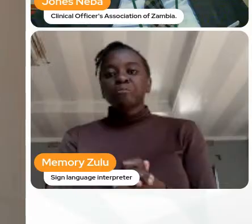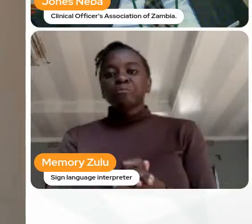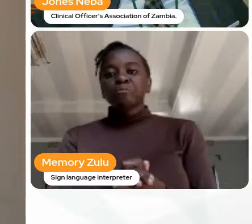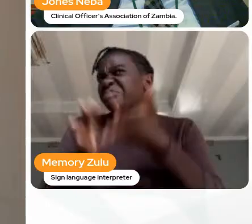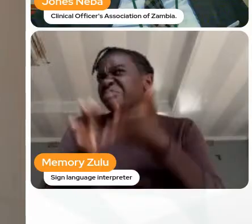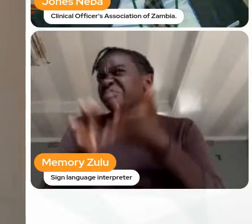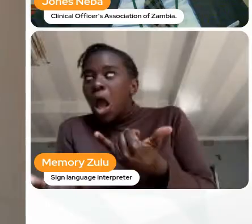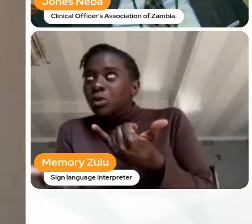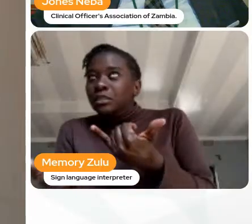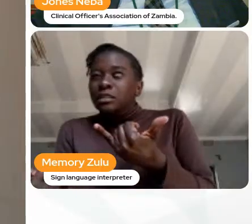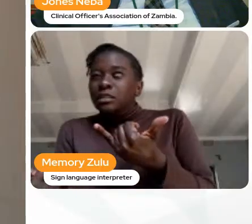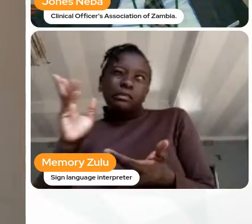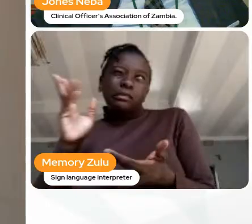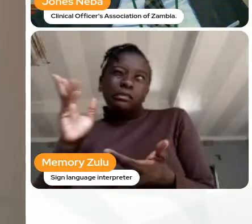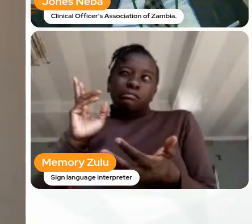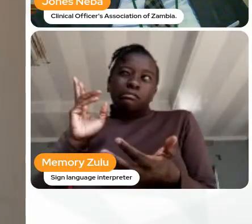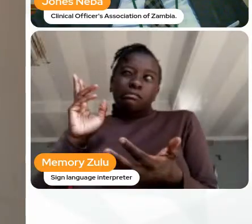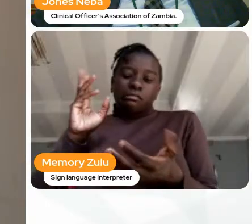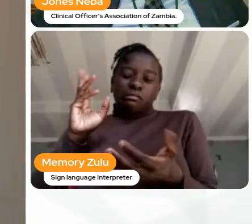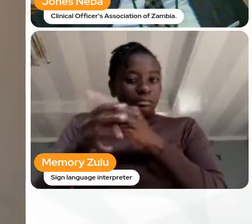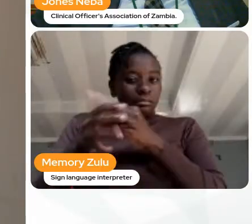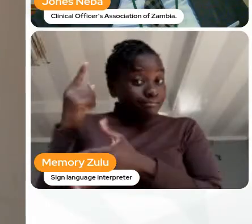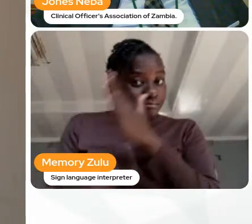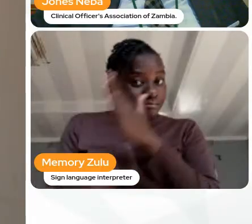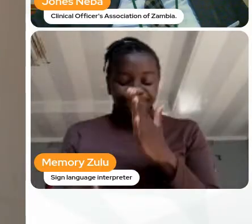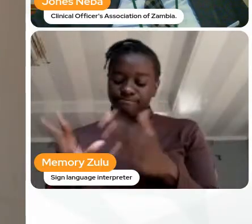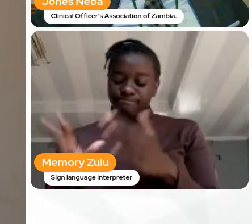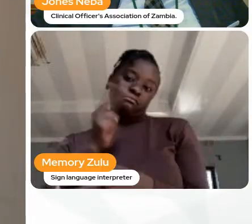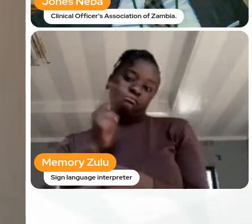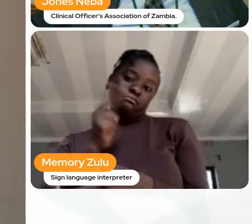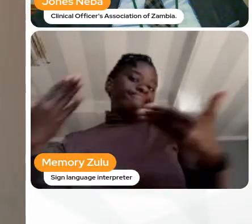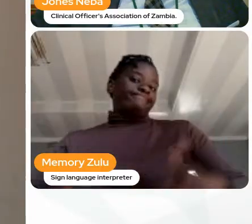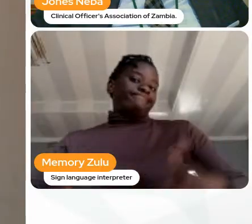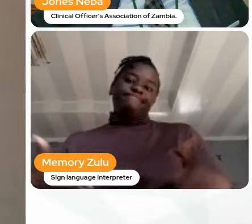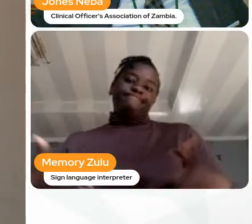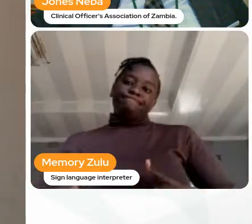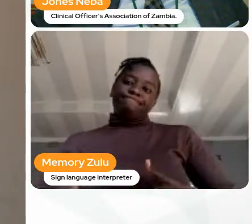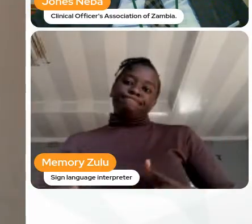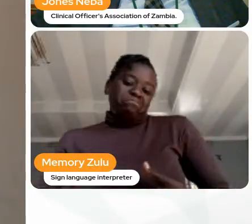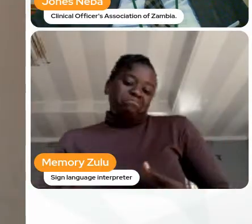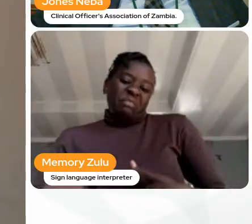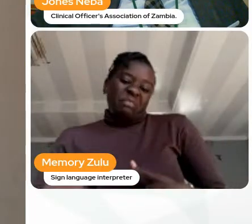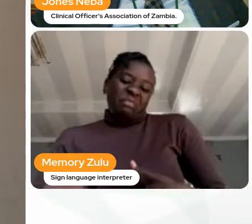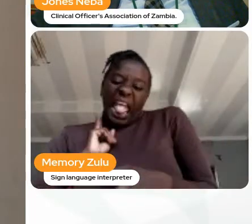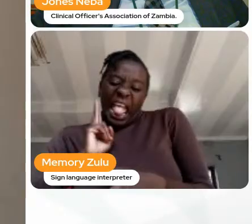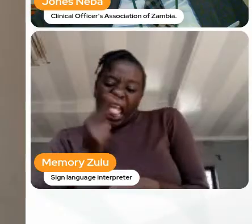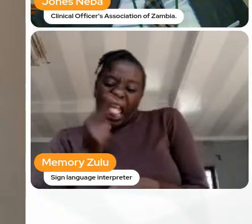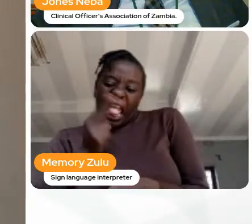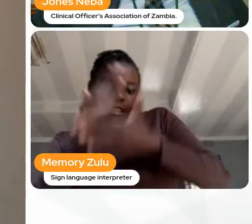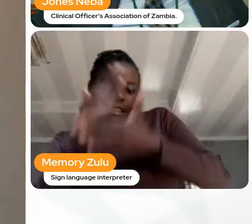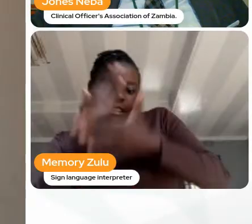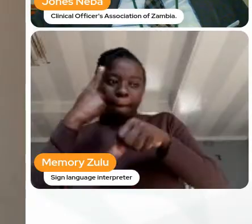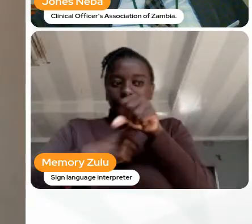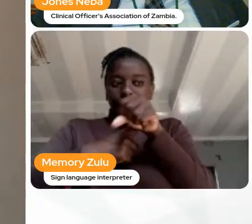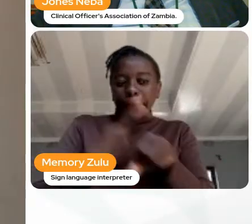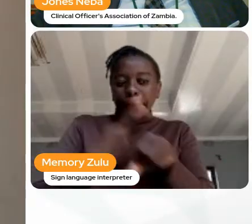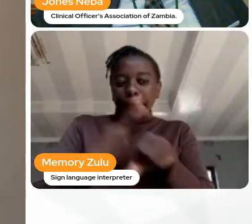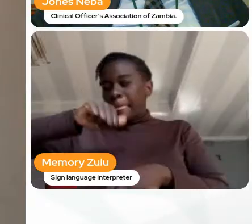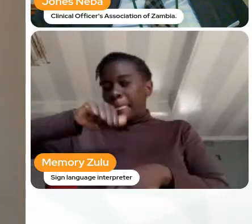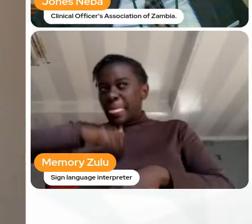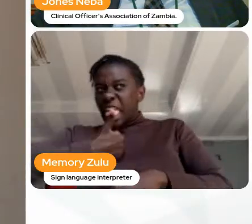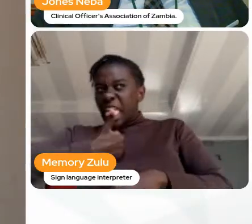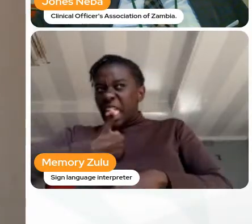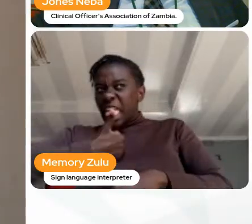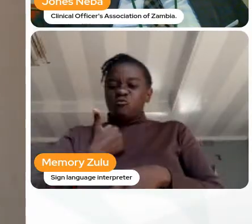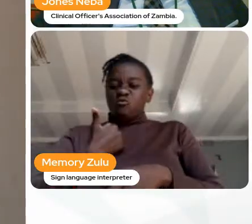and just experiment things and see if whatever we want to do at the end of the day is going to help us feel better